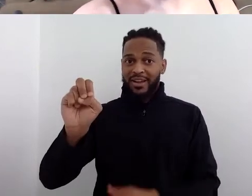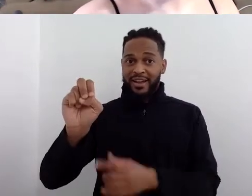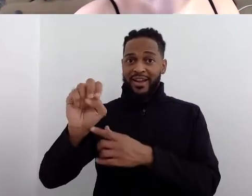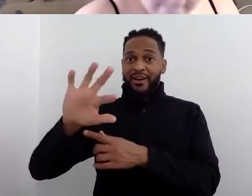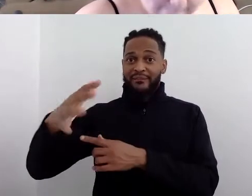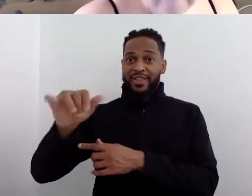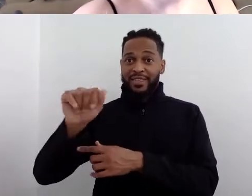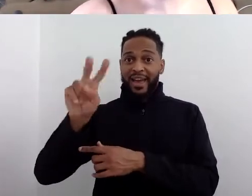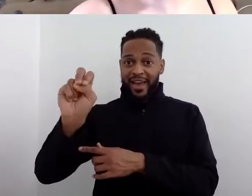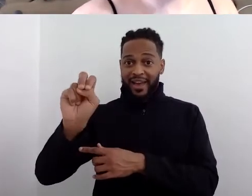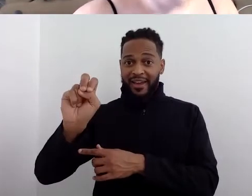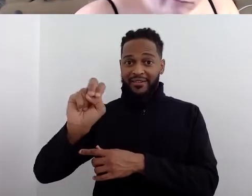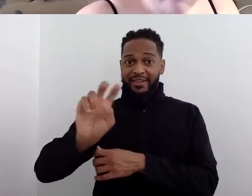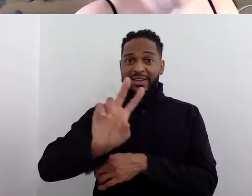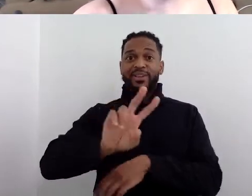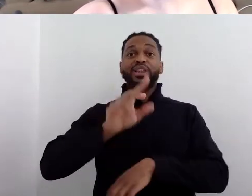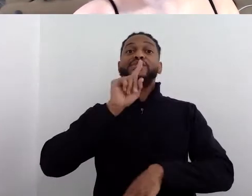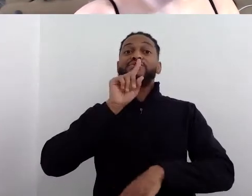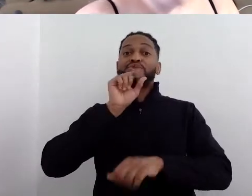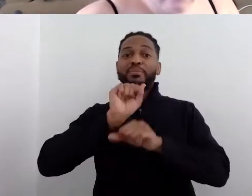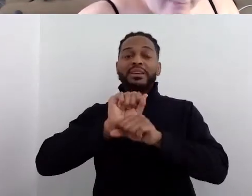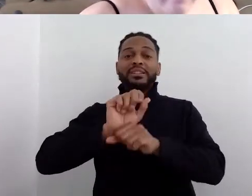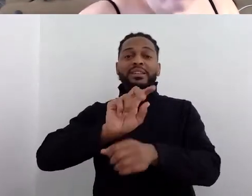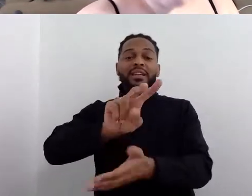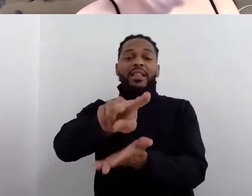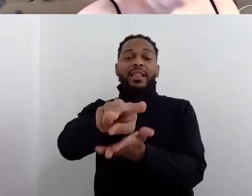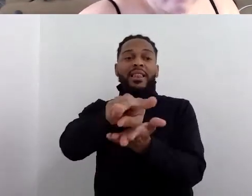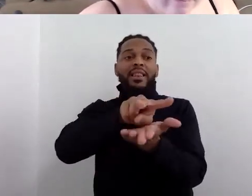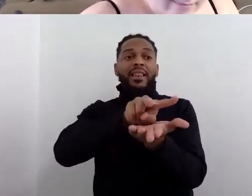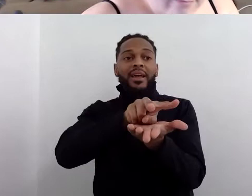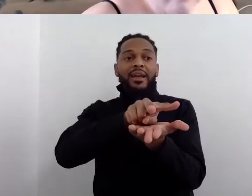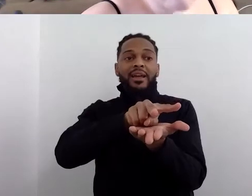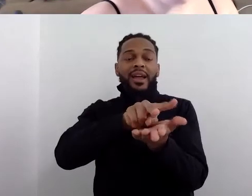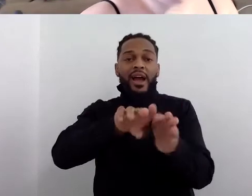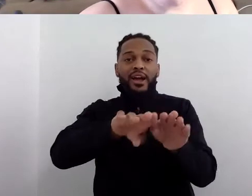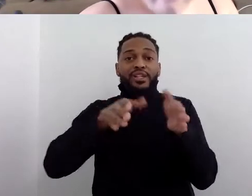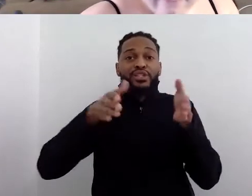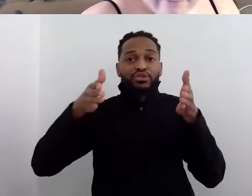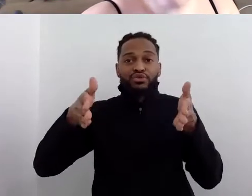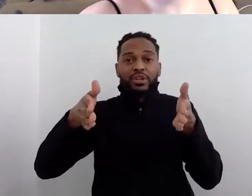get hit by a car. That's how desolate the city was.